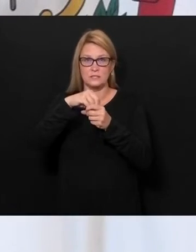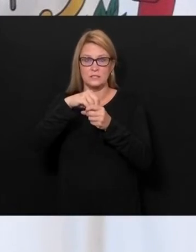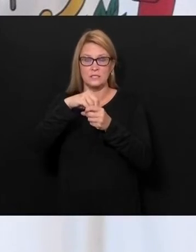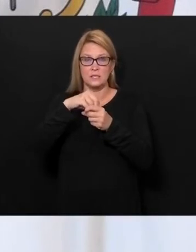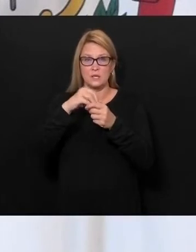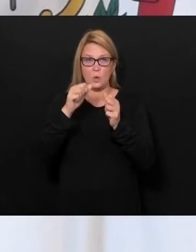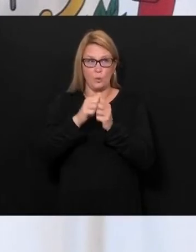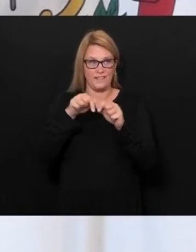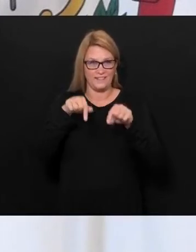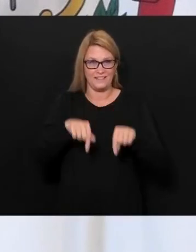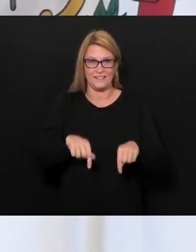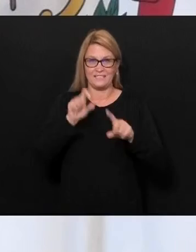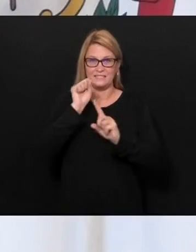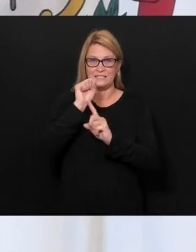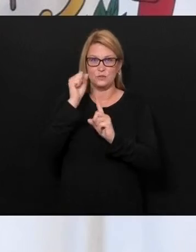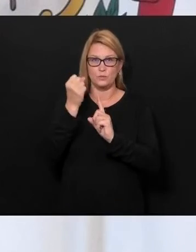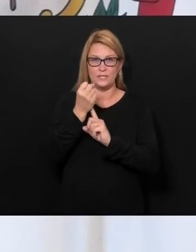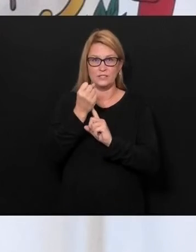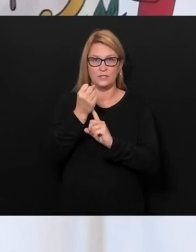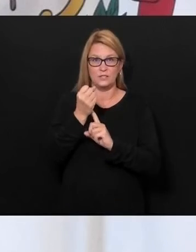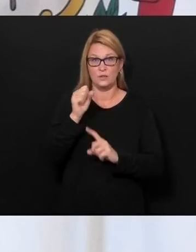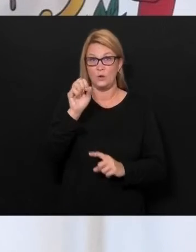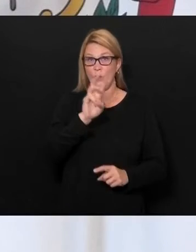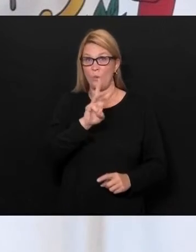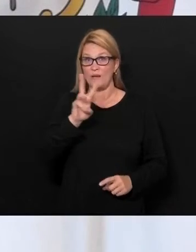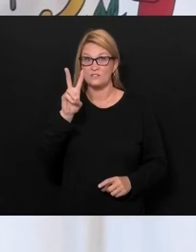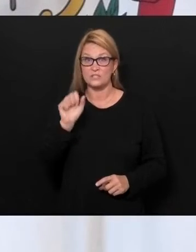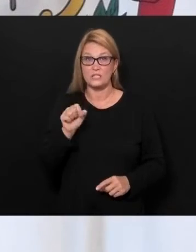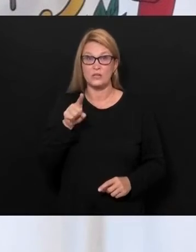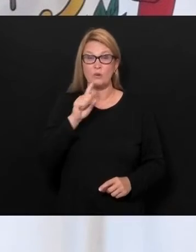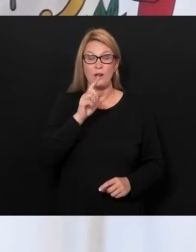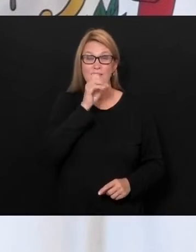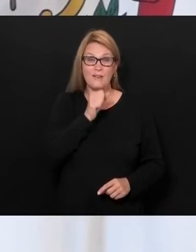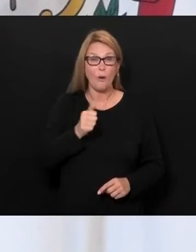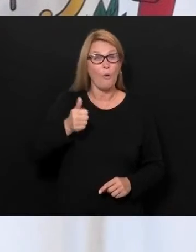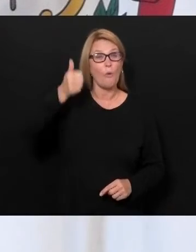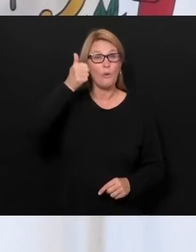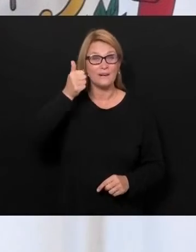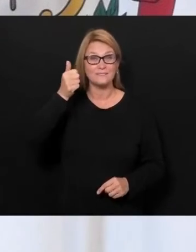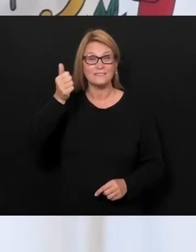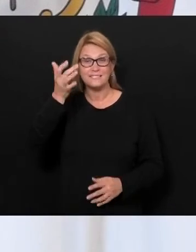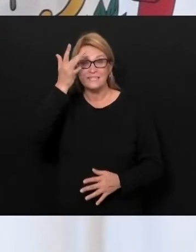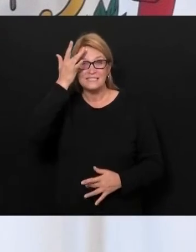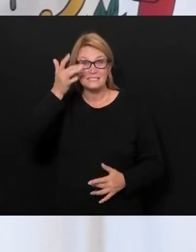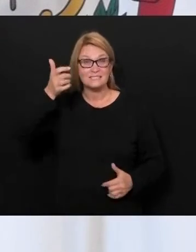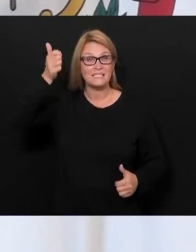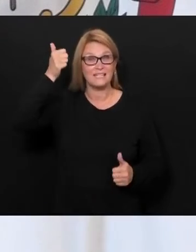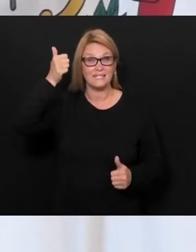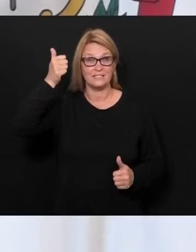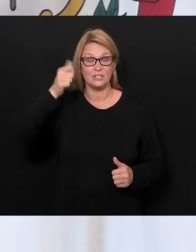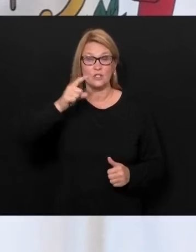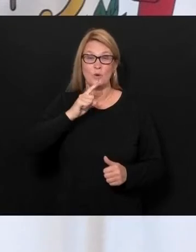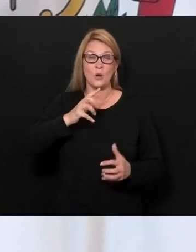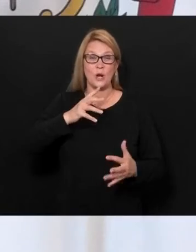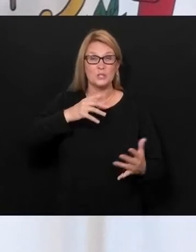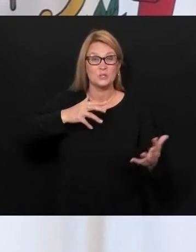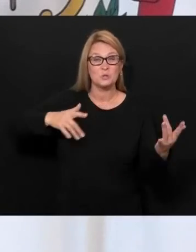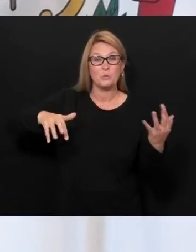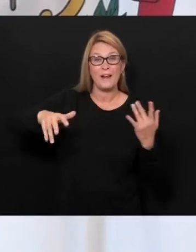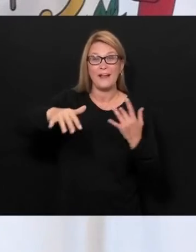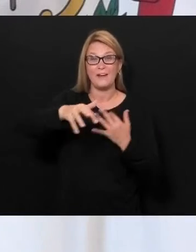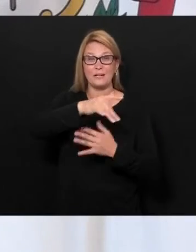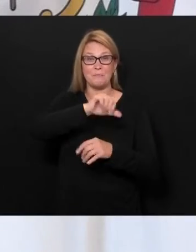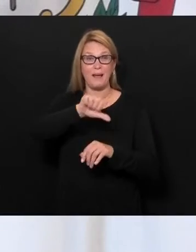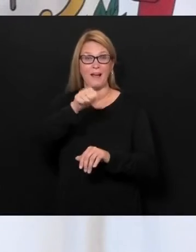said, West Virginia, you're the oldest. West Virginia, you're the sickest state. West Virginia is surrounded by